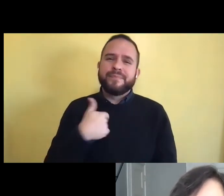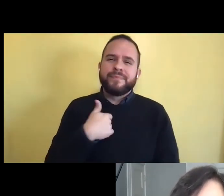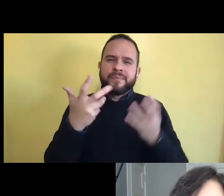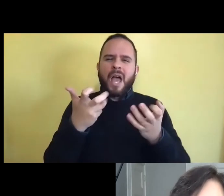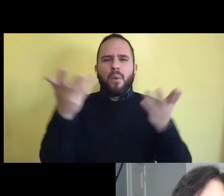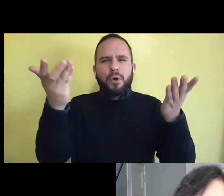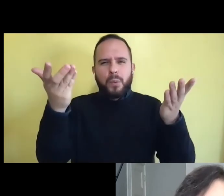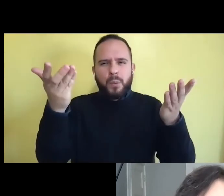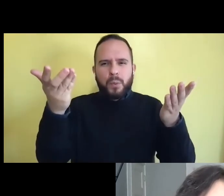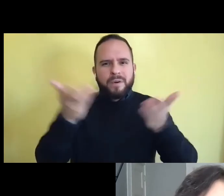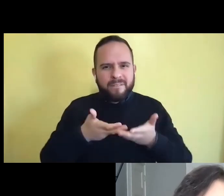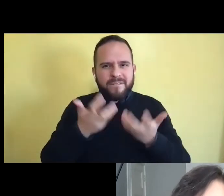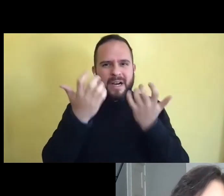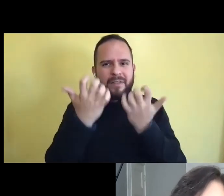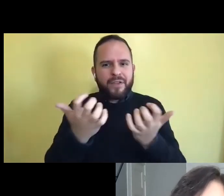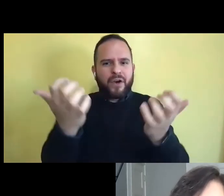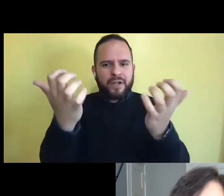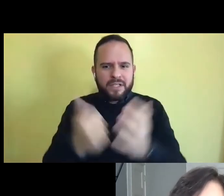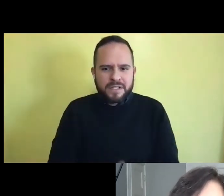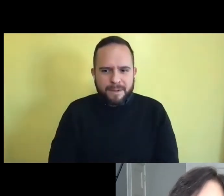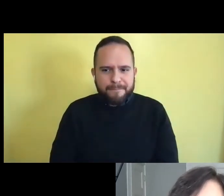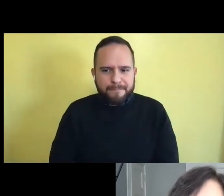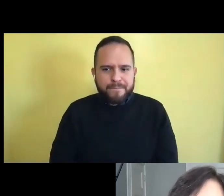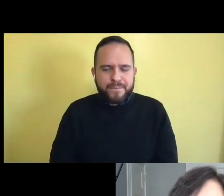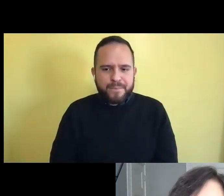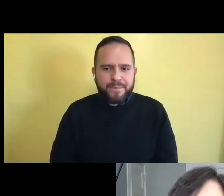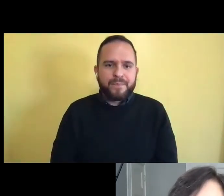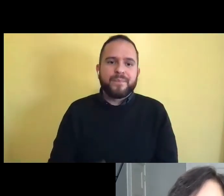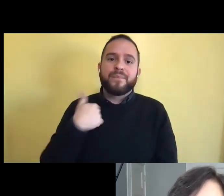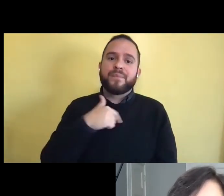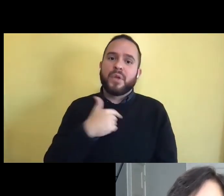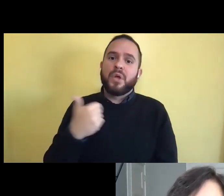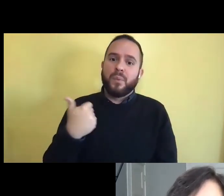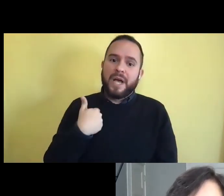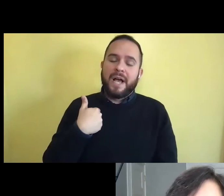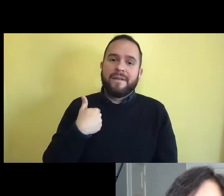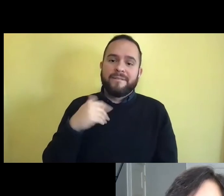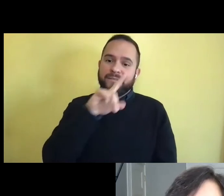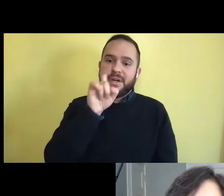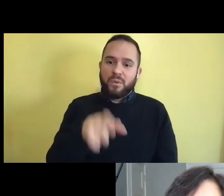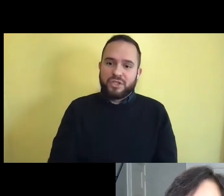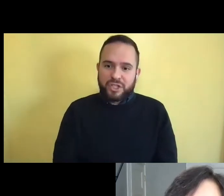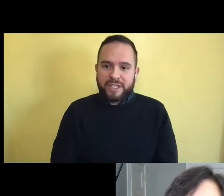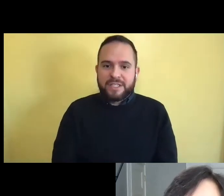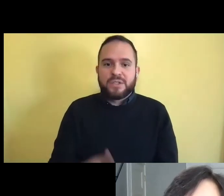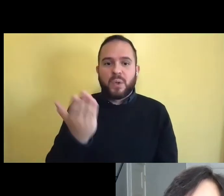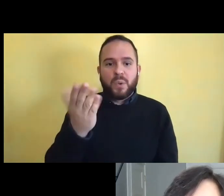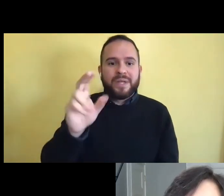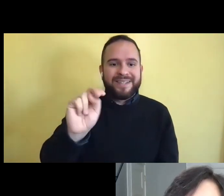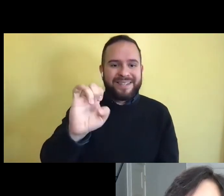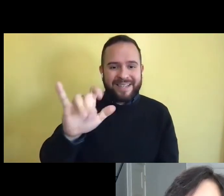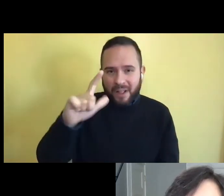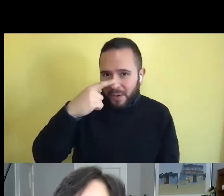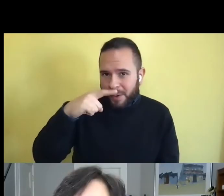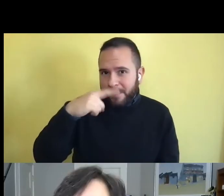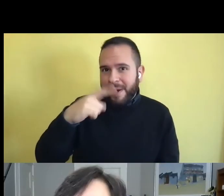when possible. And we actually have a question. And so Neil, I'm going to ask you to come on, because this